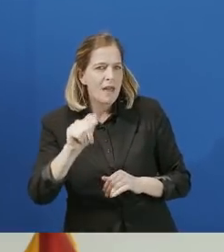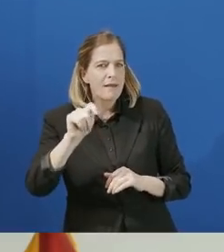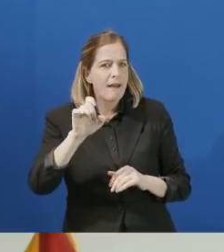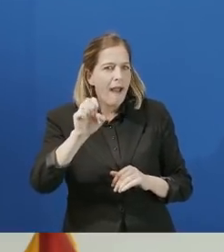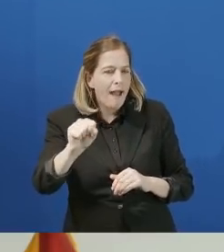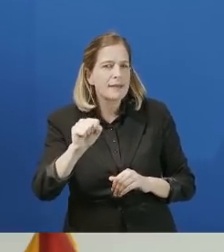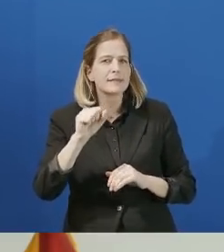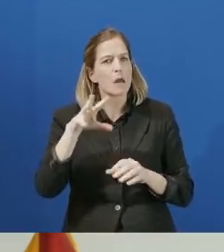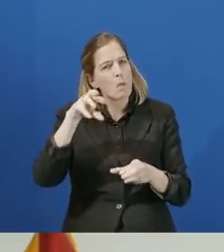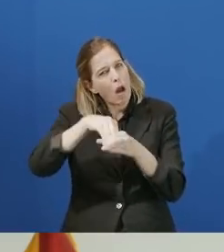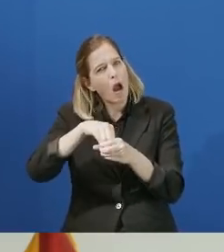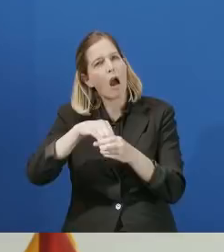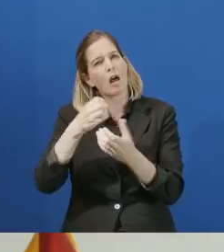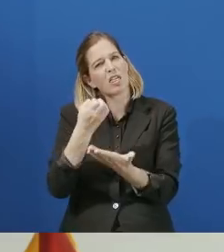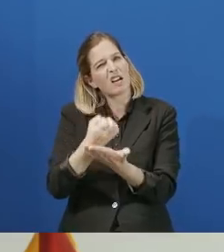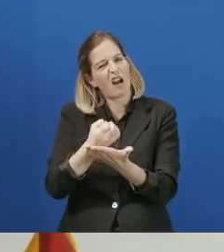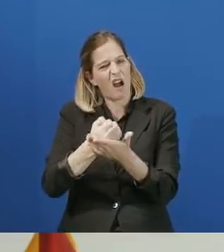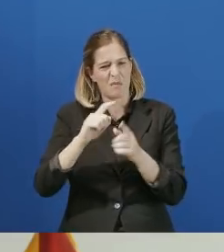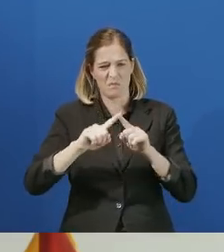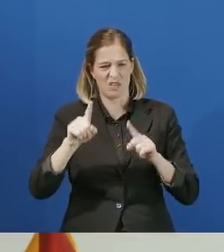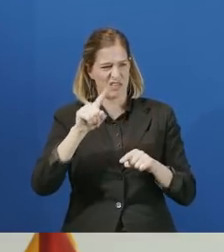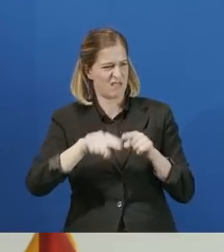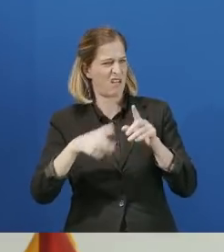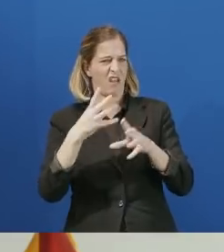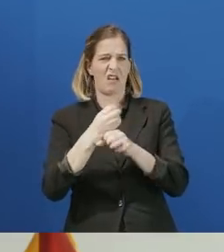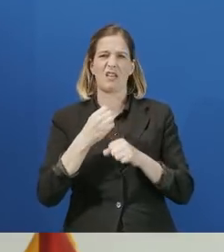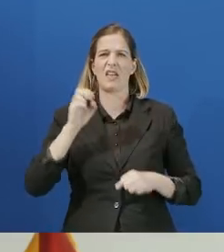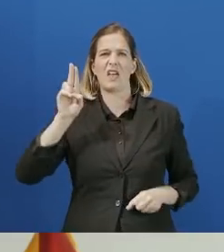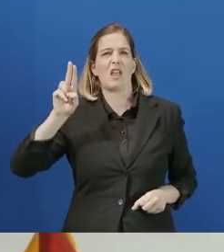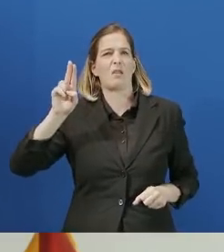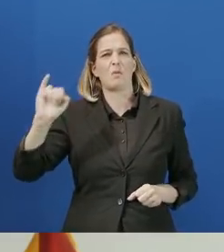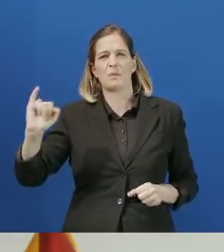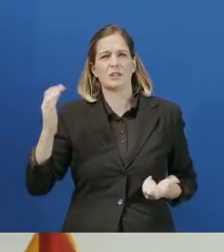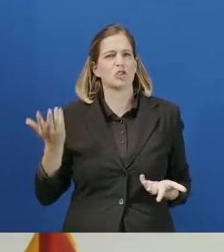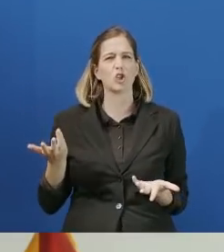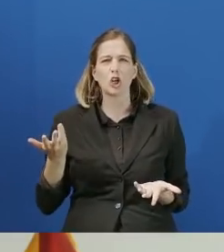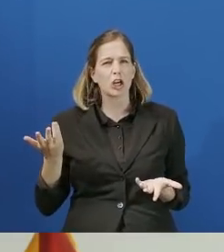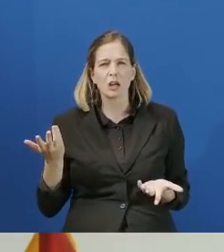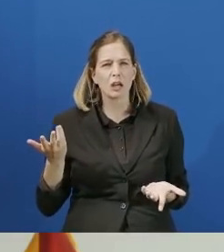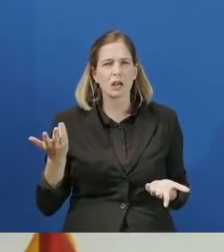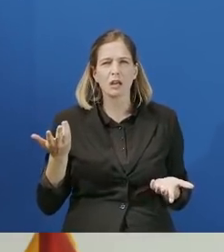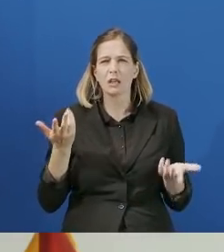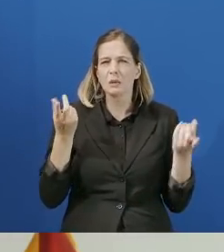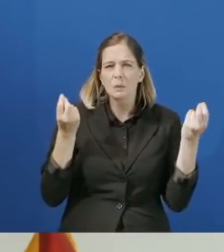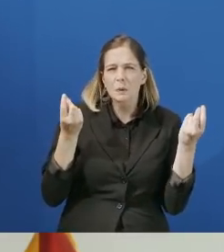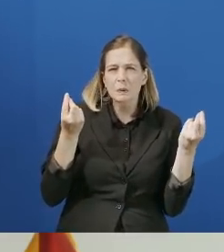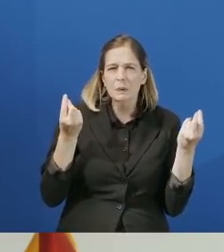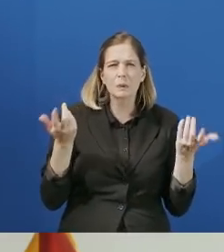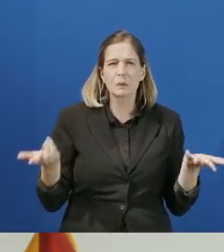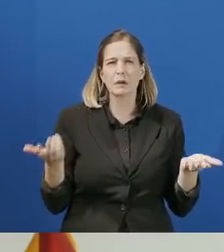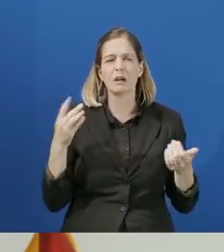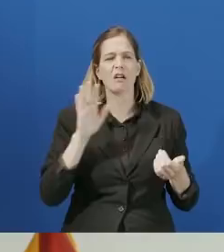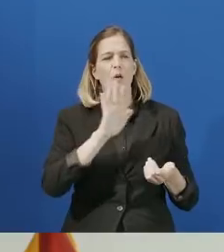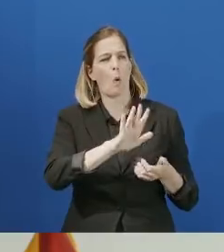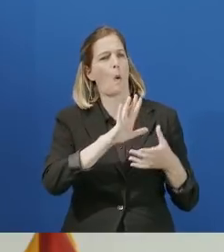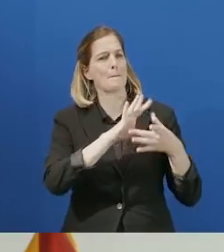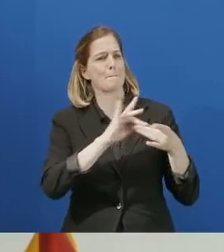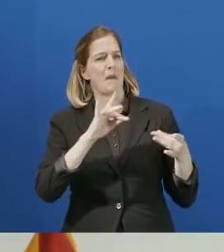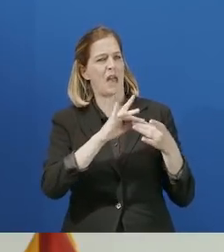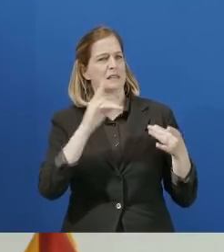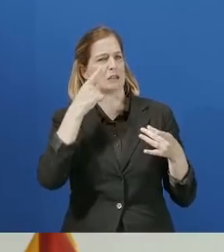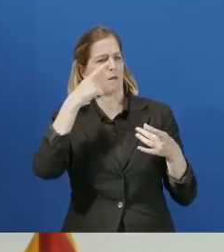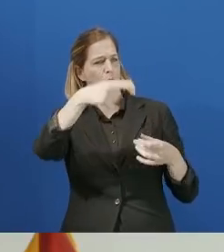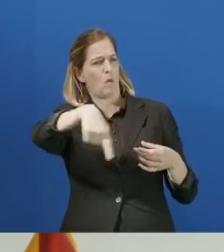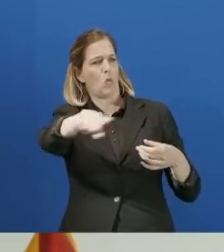are not able to get unemployment benefits and also a federal government help. What's your message for them in these